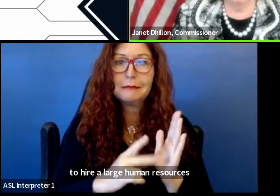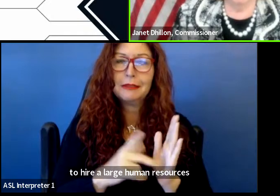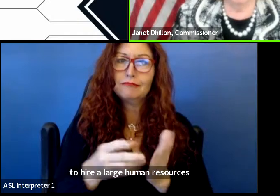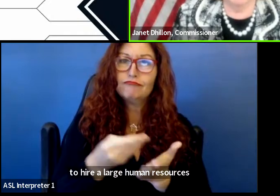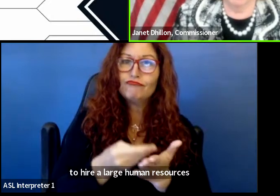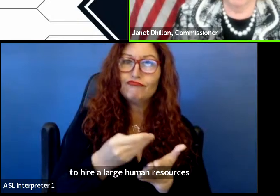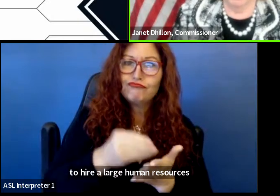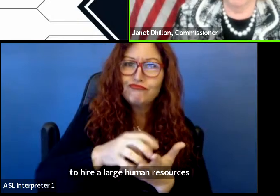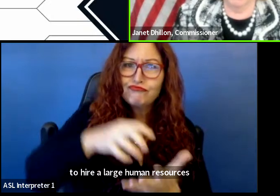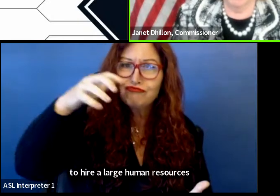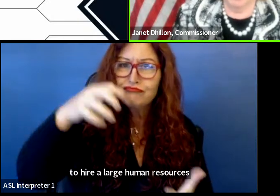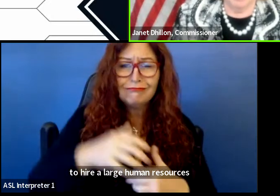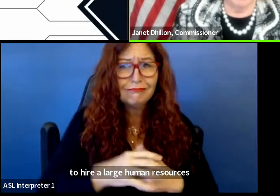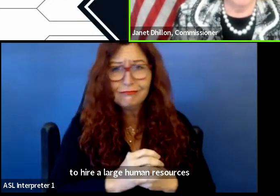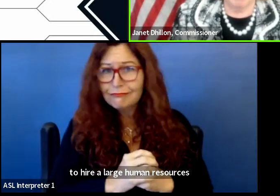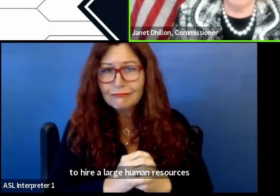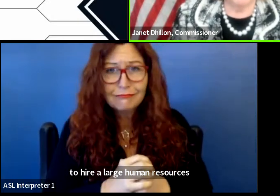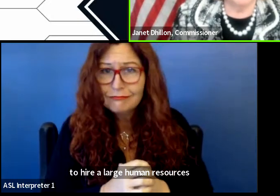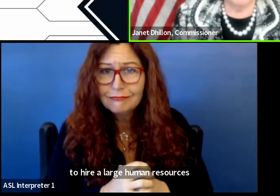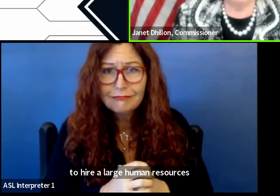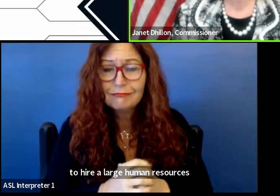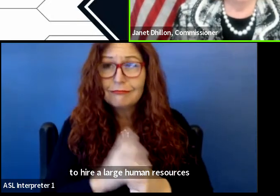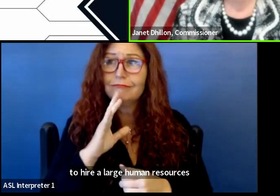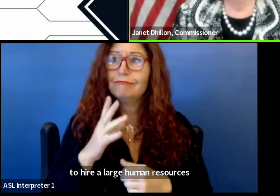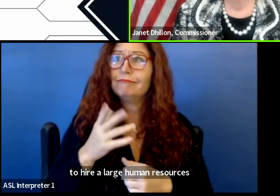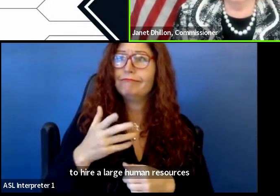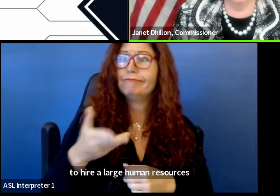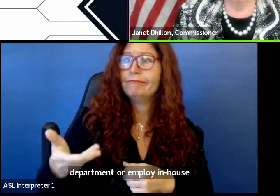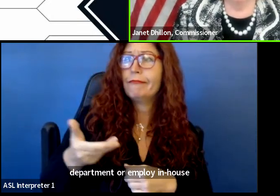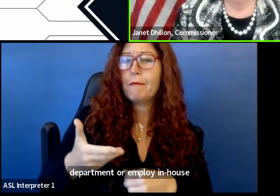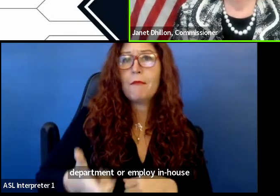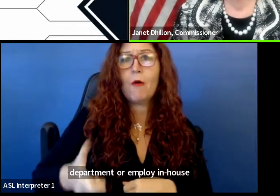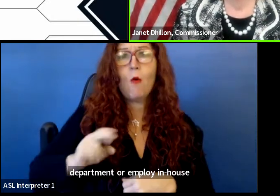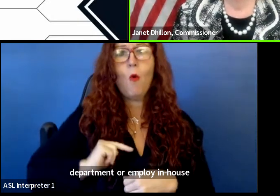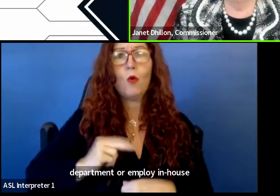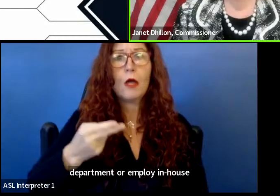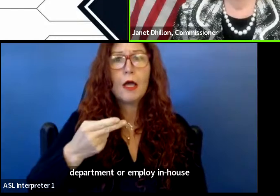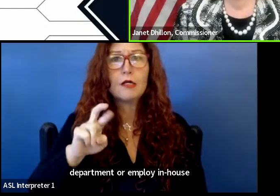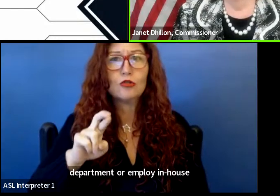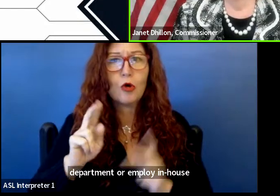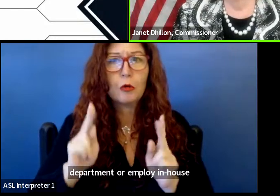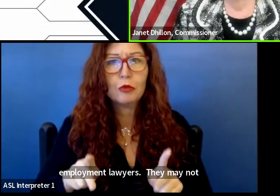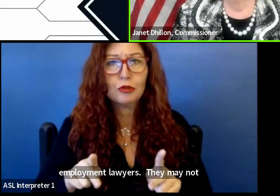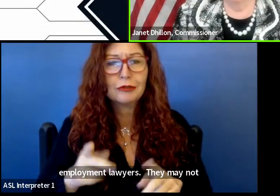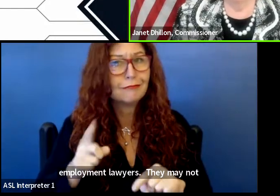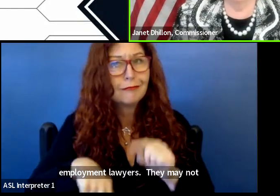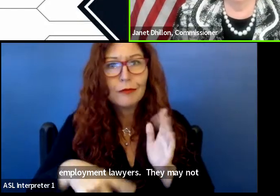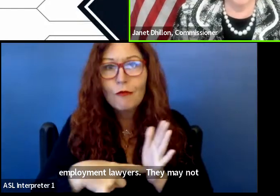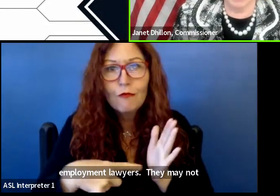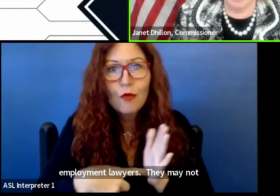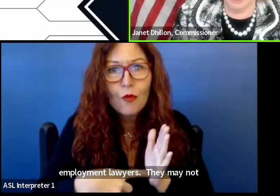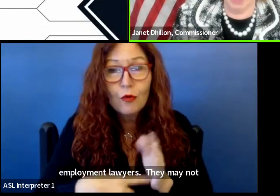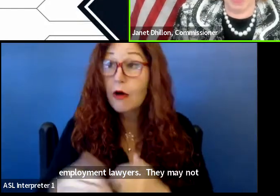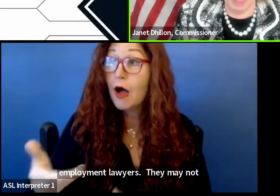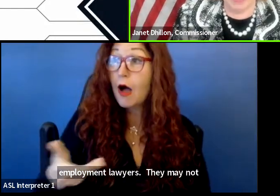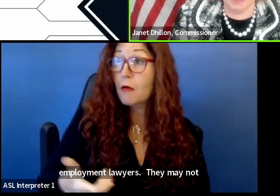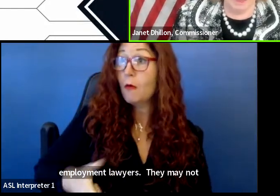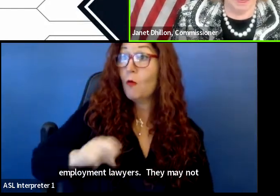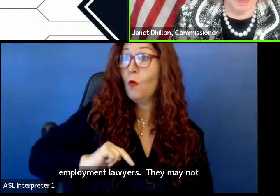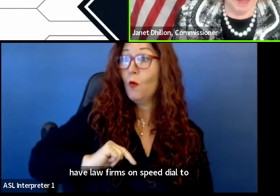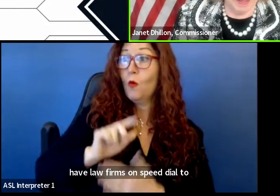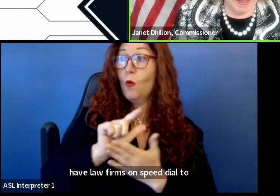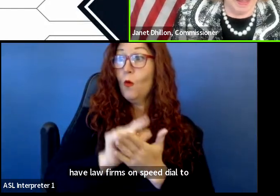in-house employment lawyers they may not have law firms on speed dial to answer employment law issues as they